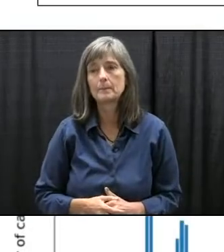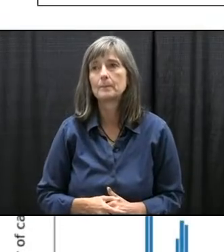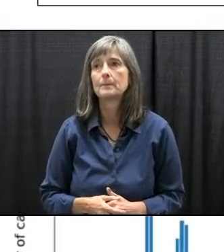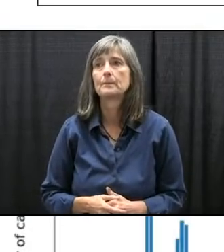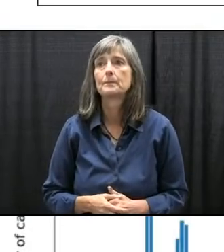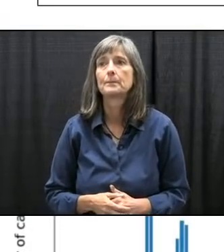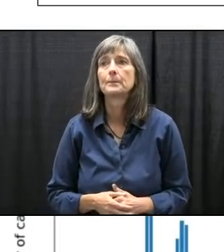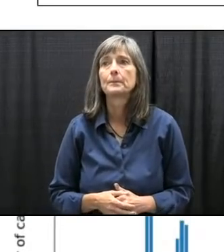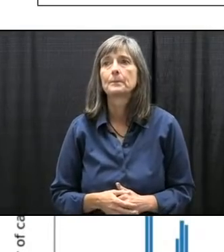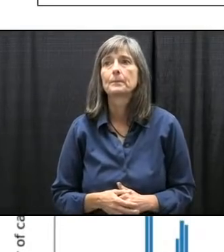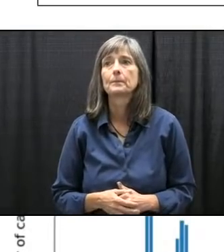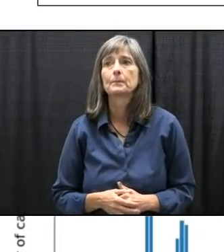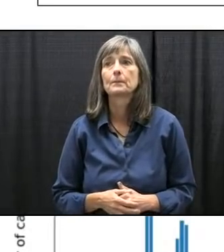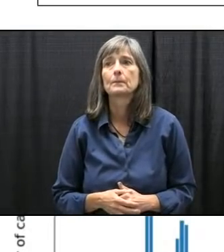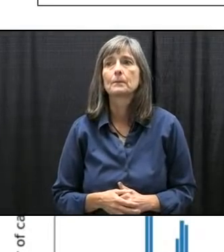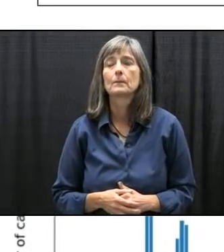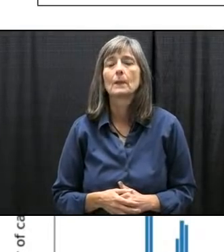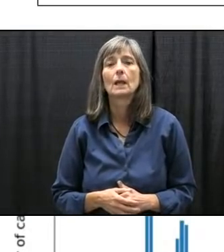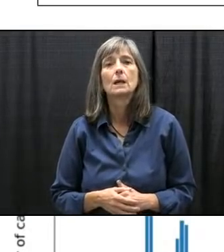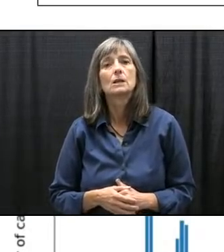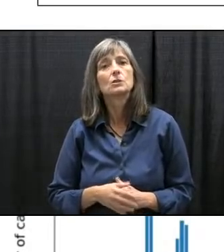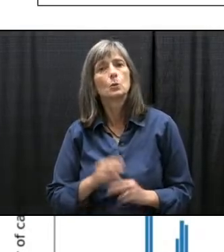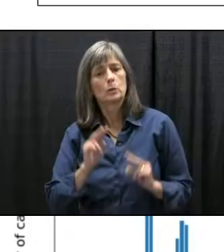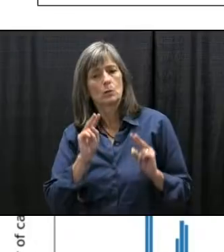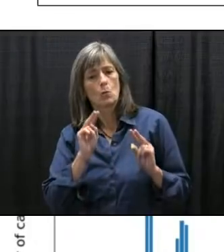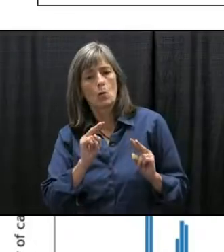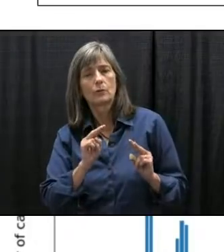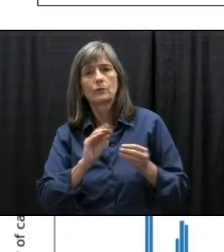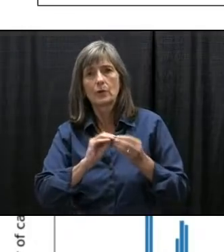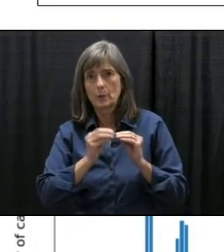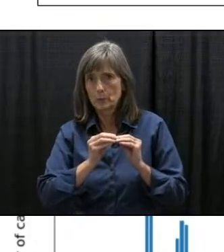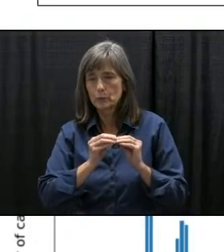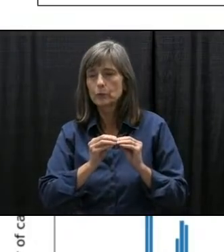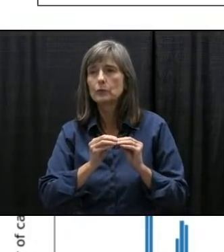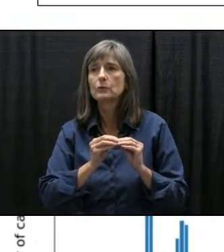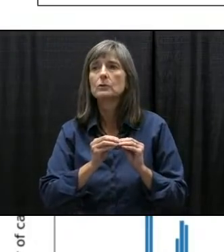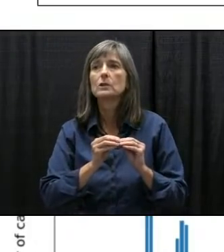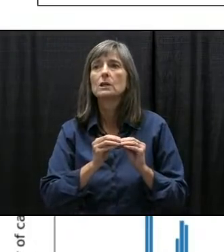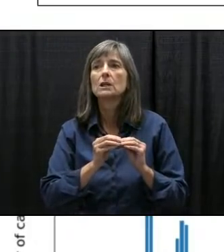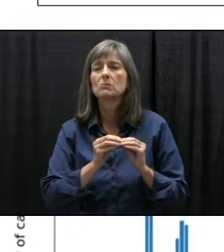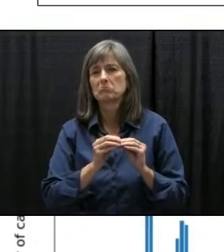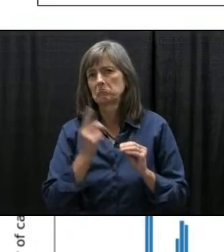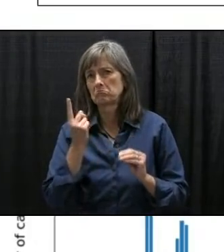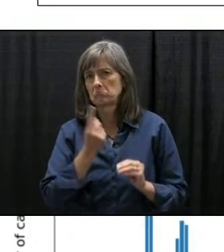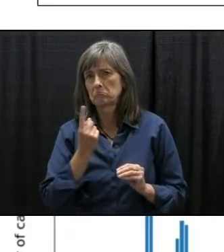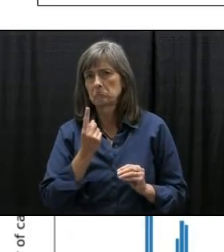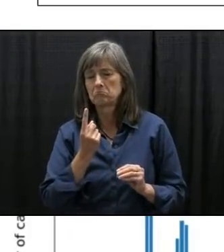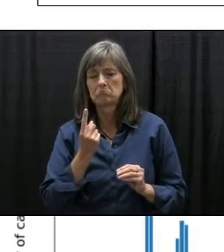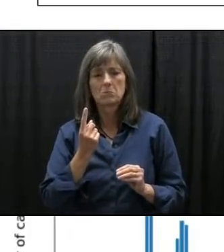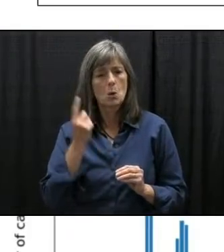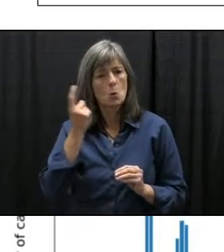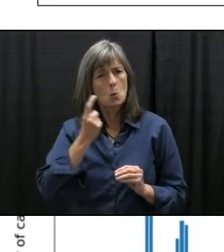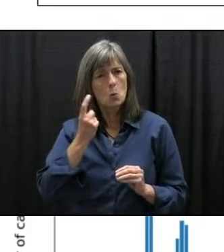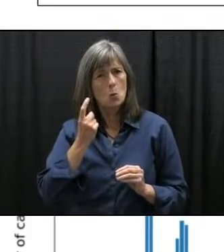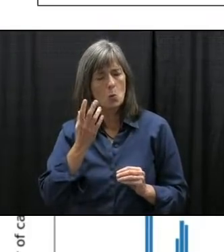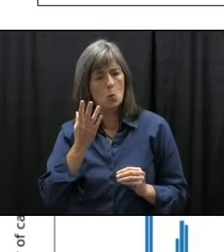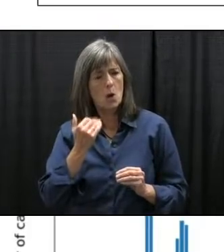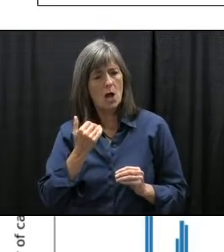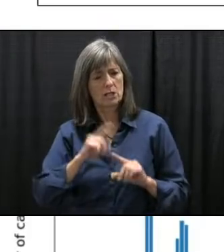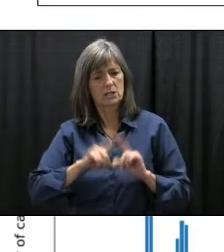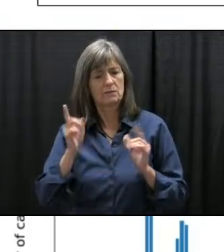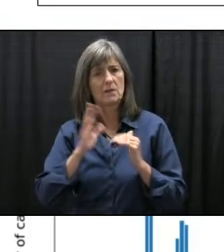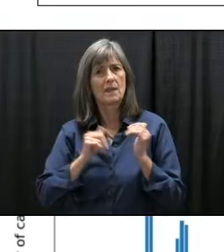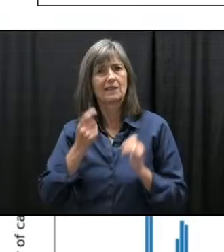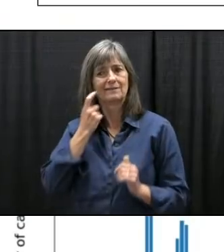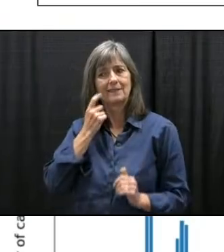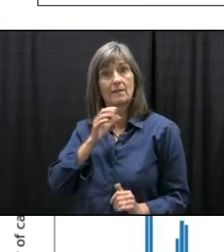When we take a closer look at the epidemiology of the fourth wave, you really wonder what's different about it as compared to February.